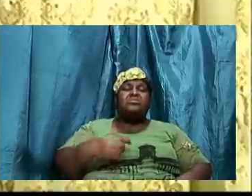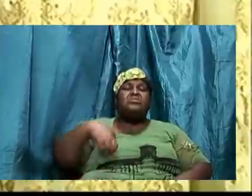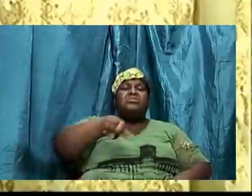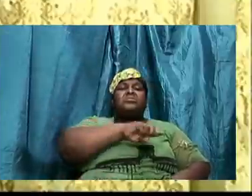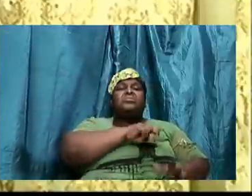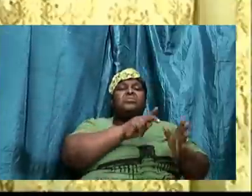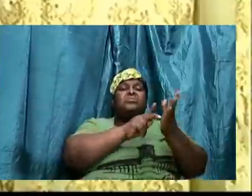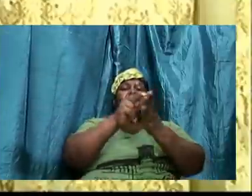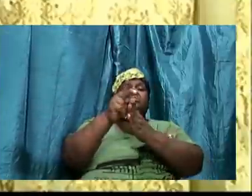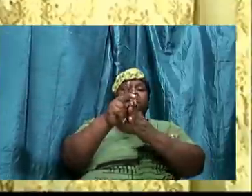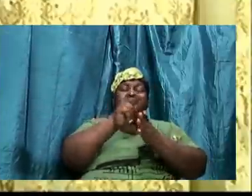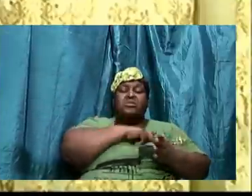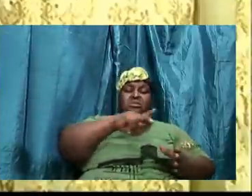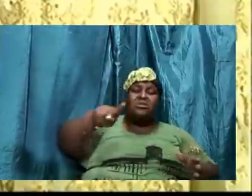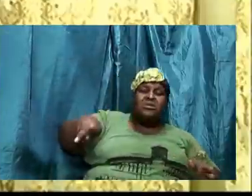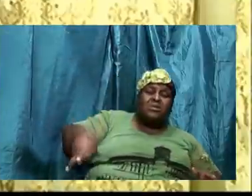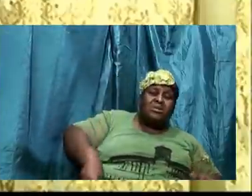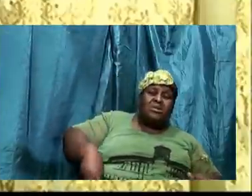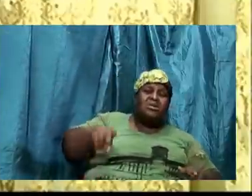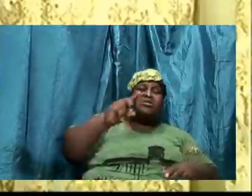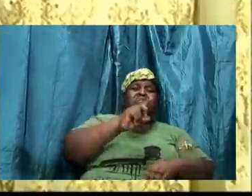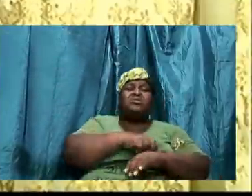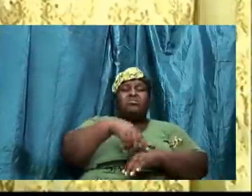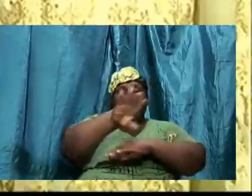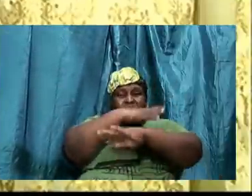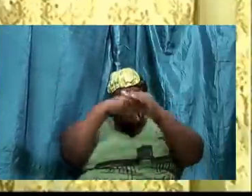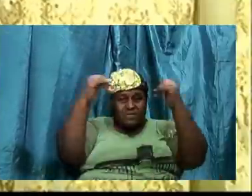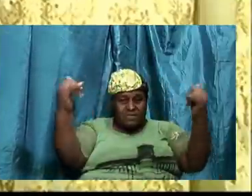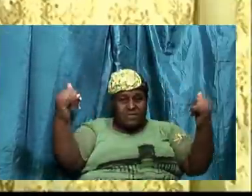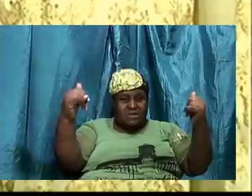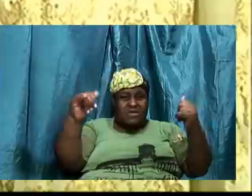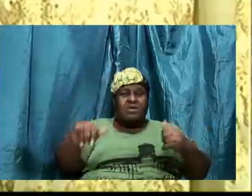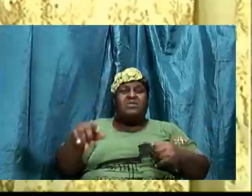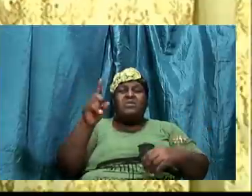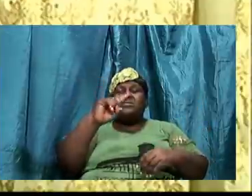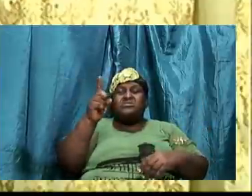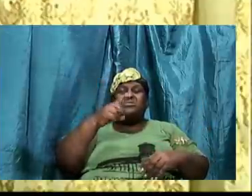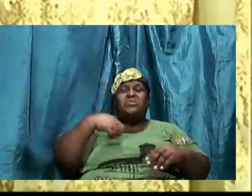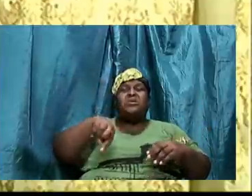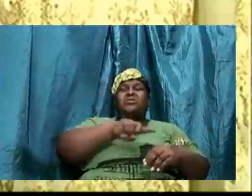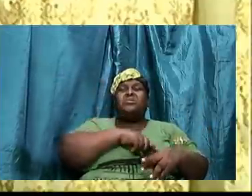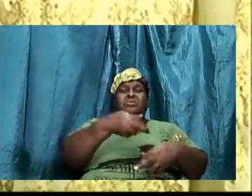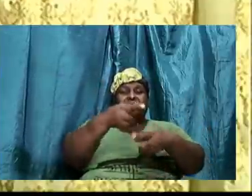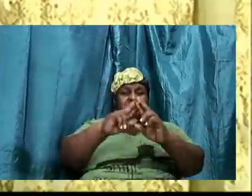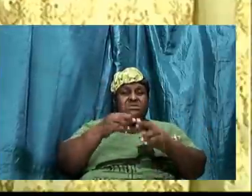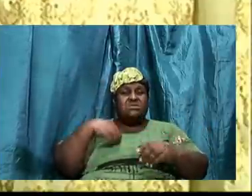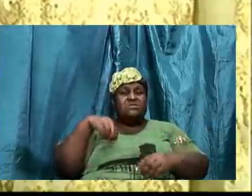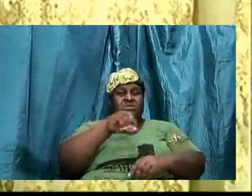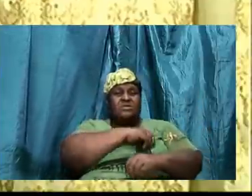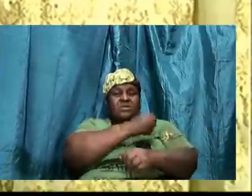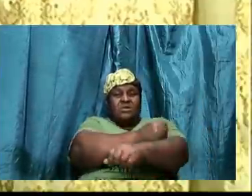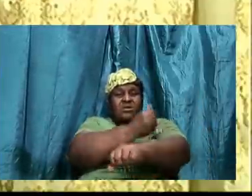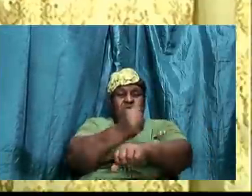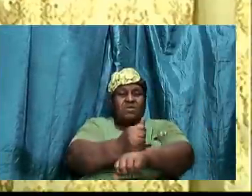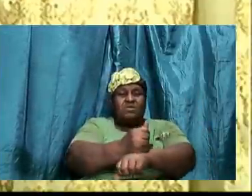the kingdom of heaven because that's where we get our authority from. So we